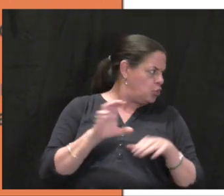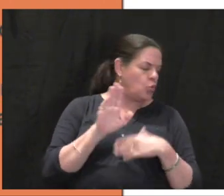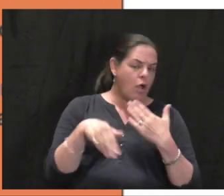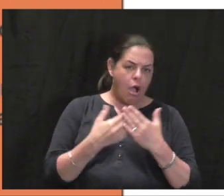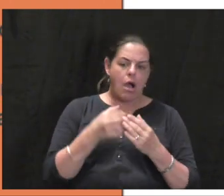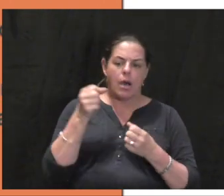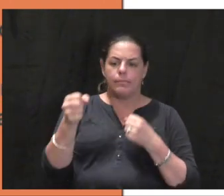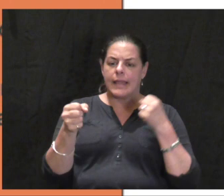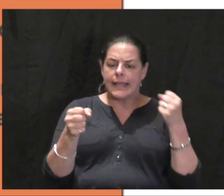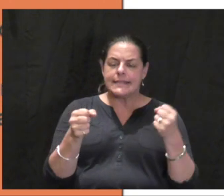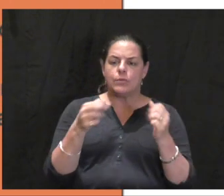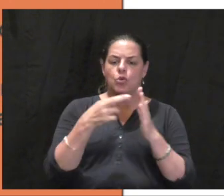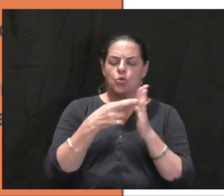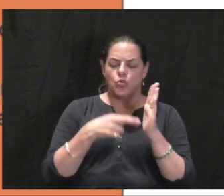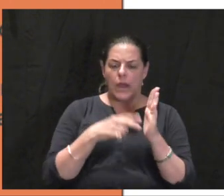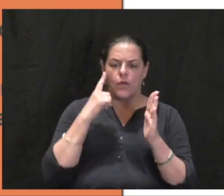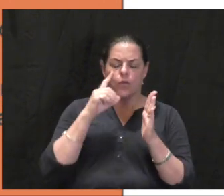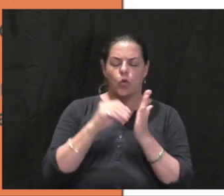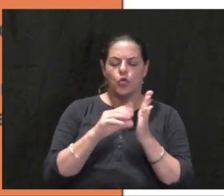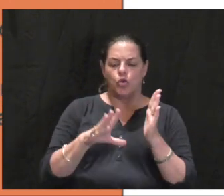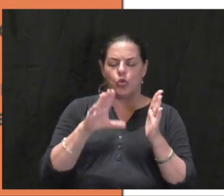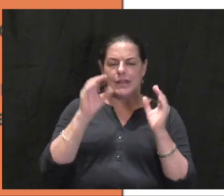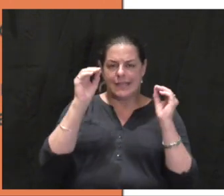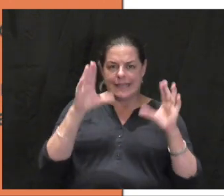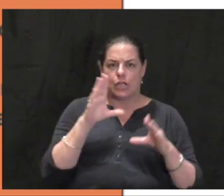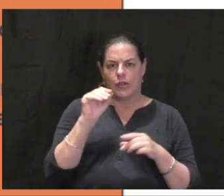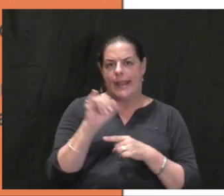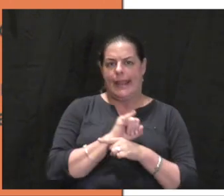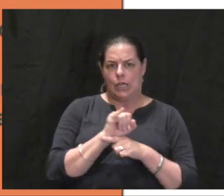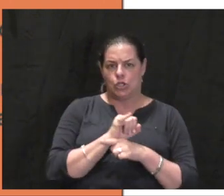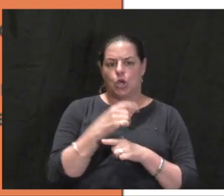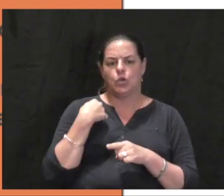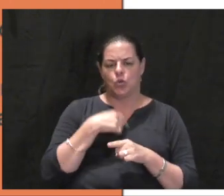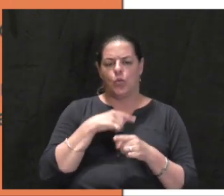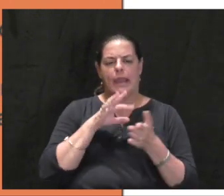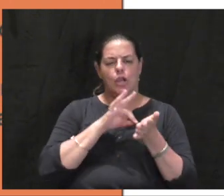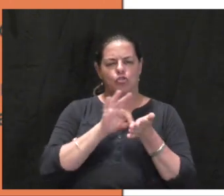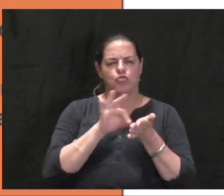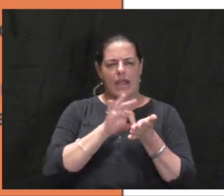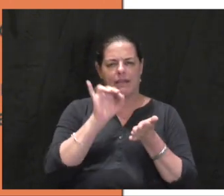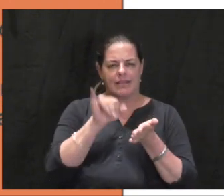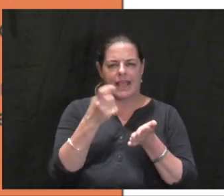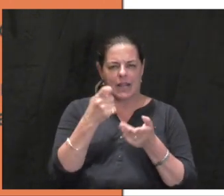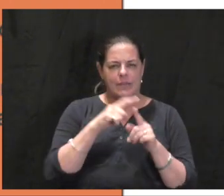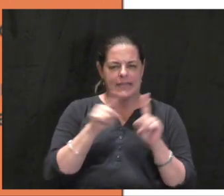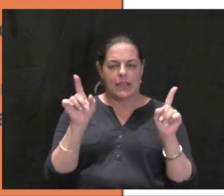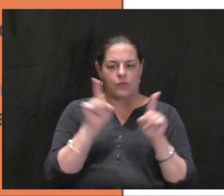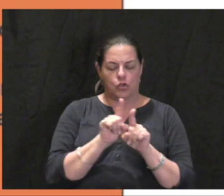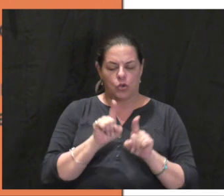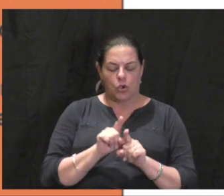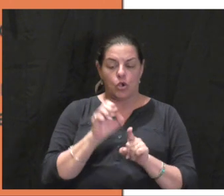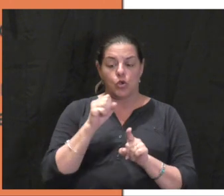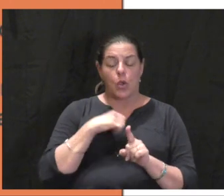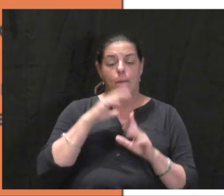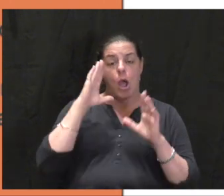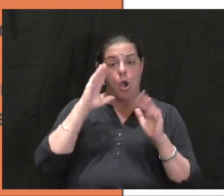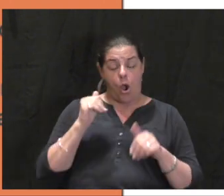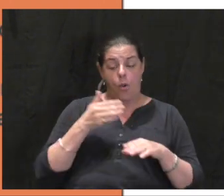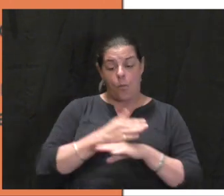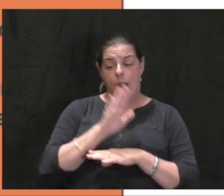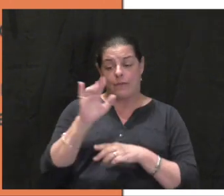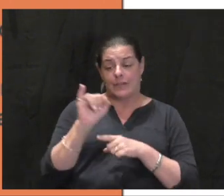internships or student teaching experiences conclude, we'll be able to be more intentional about how we convert them into hires before they get a chance to look at other